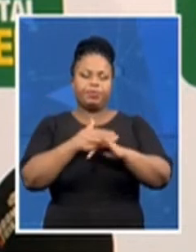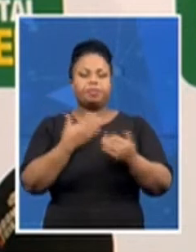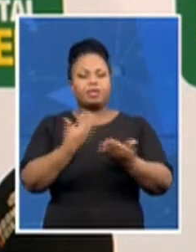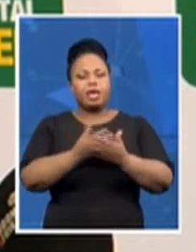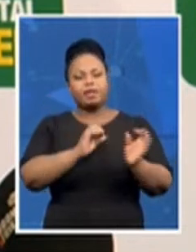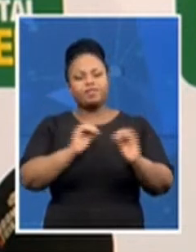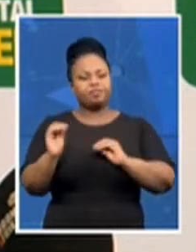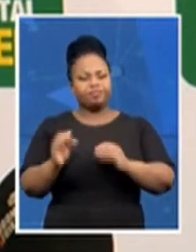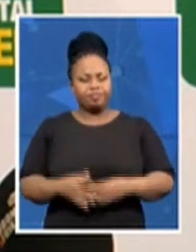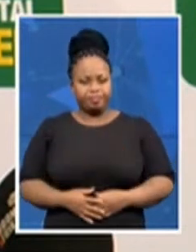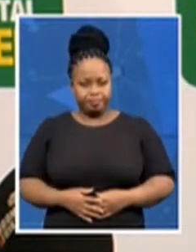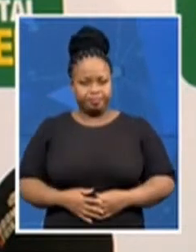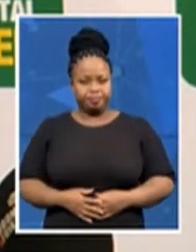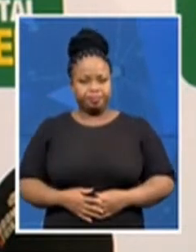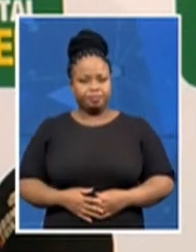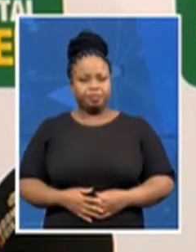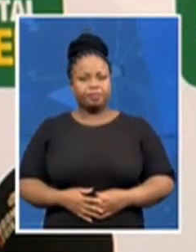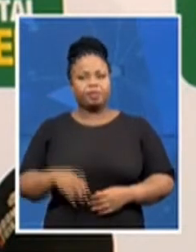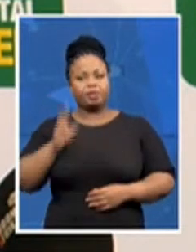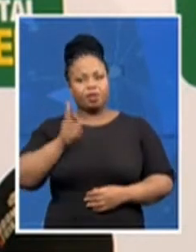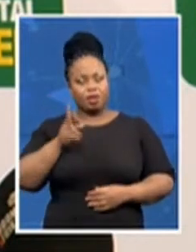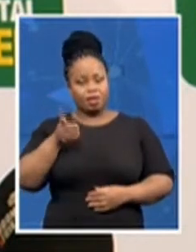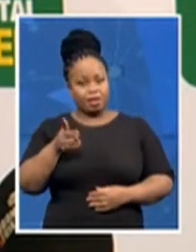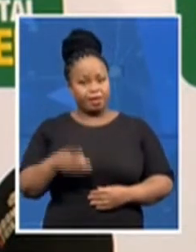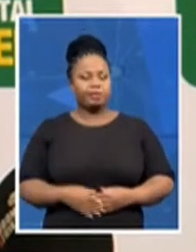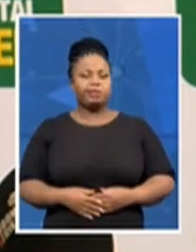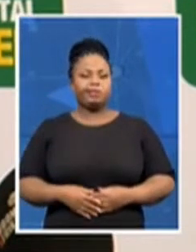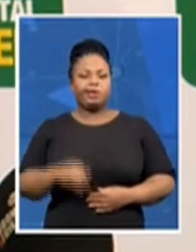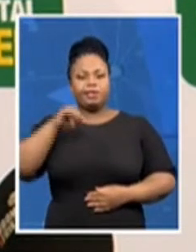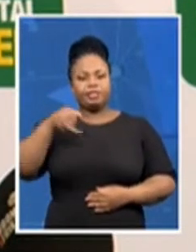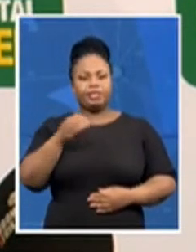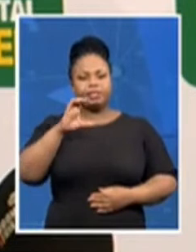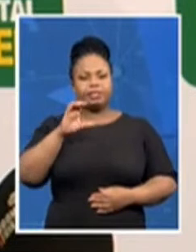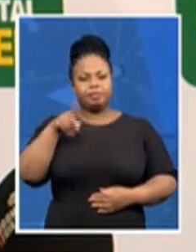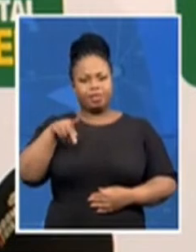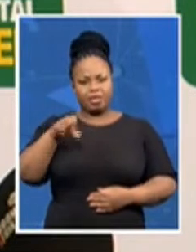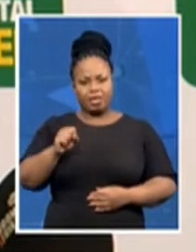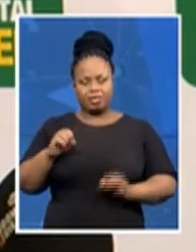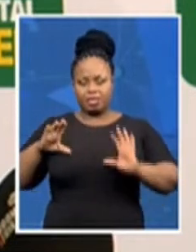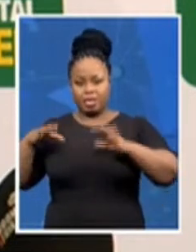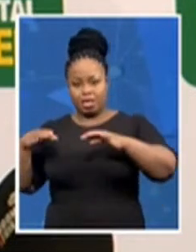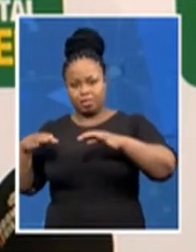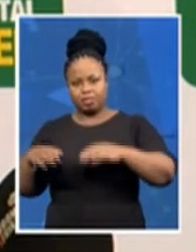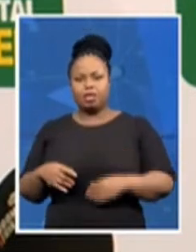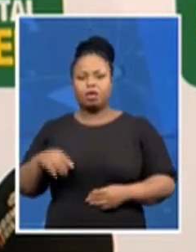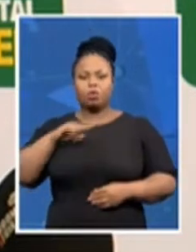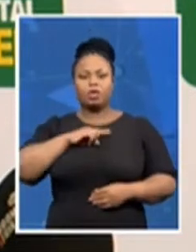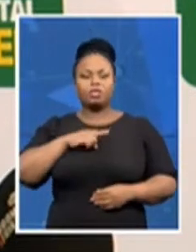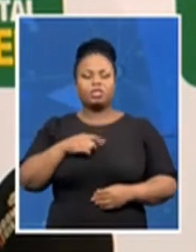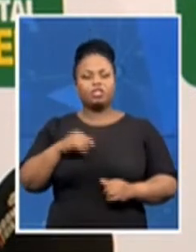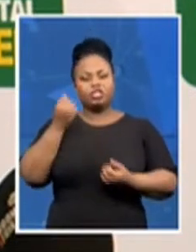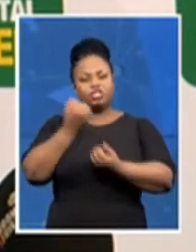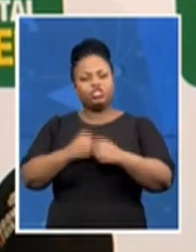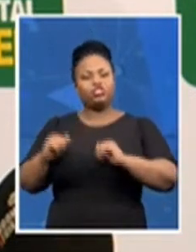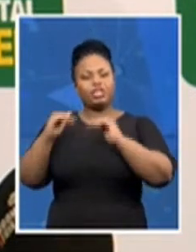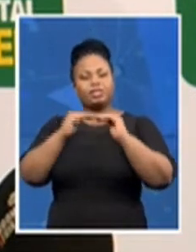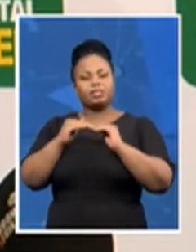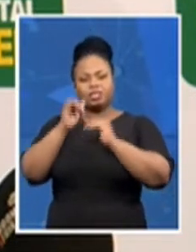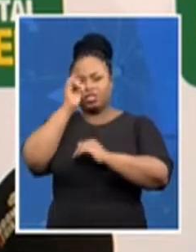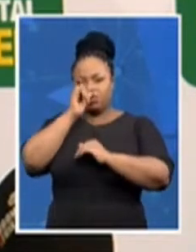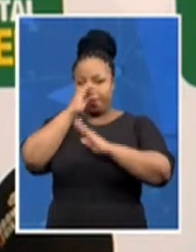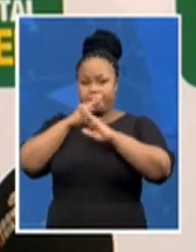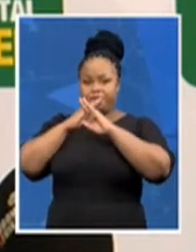the JCPS cluster, which is the Justice Crime Prevention and Security cluster, to